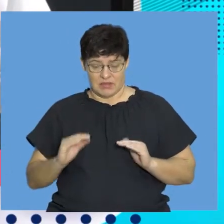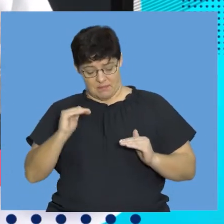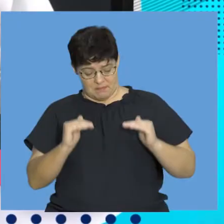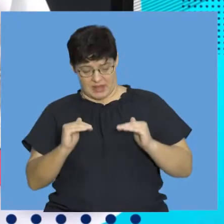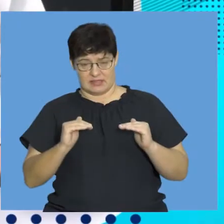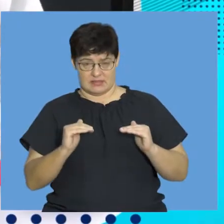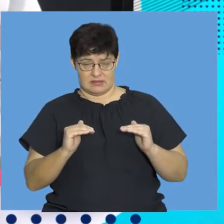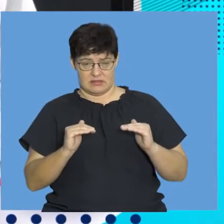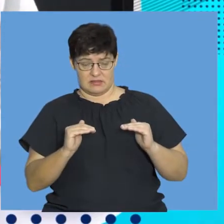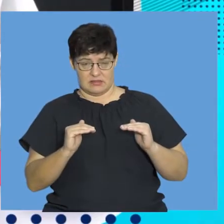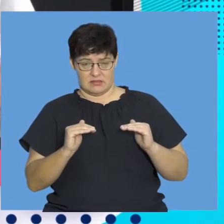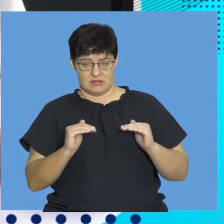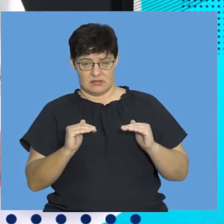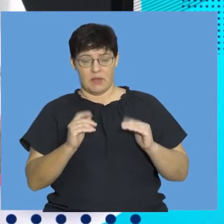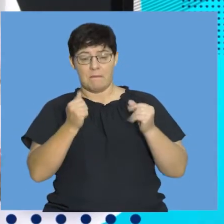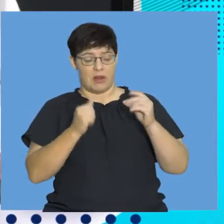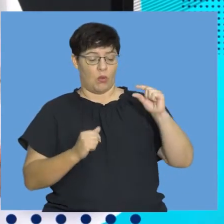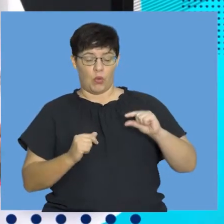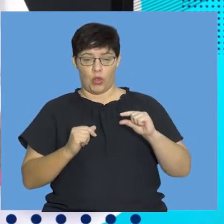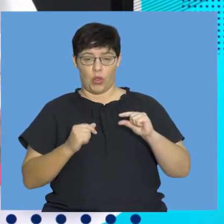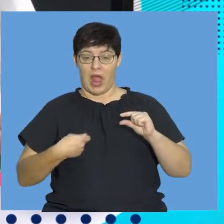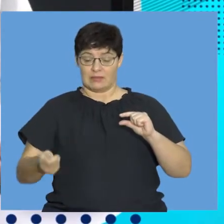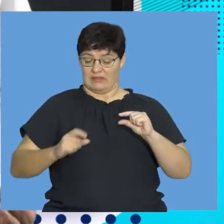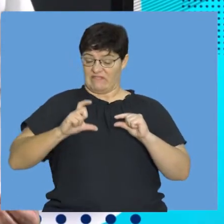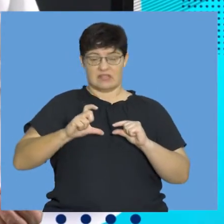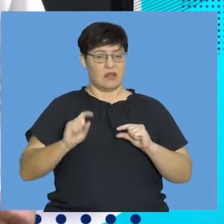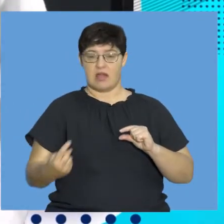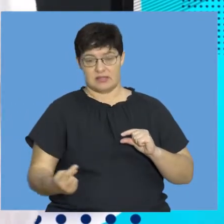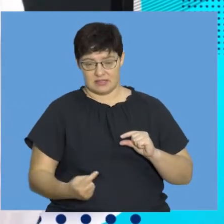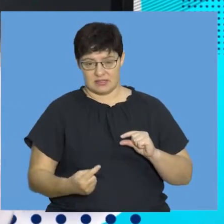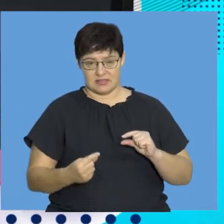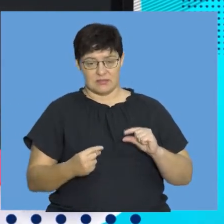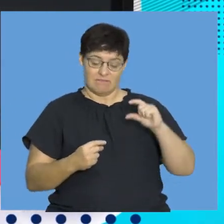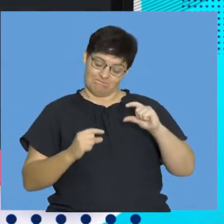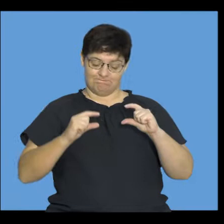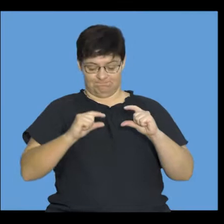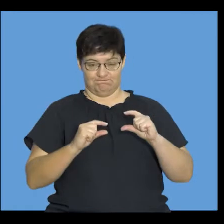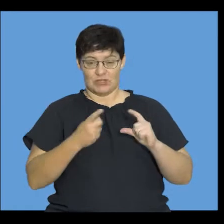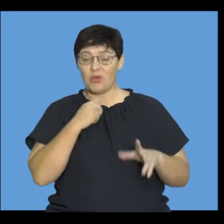obviously certain, sometimes tough decisions need to be made.